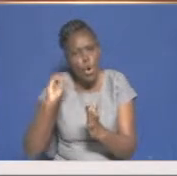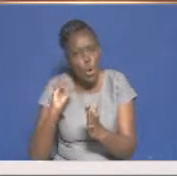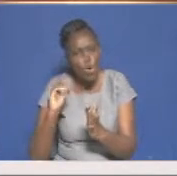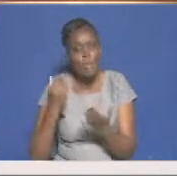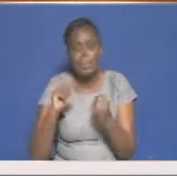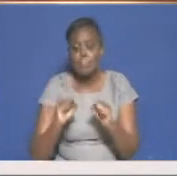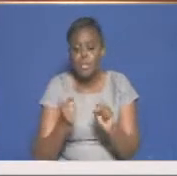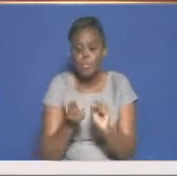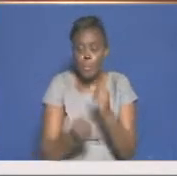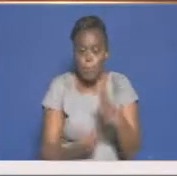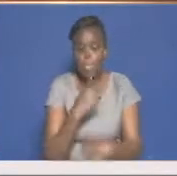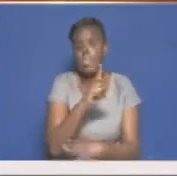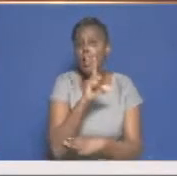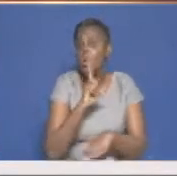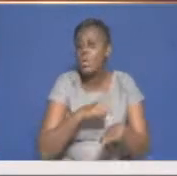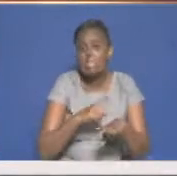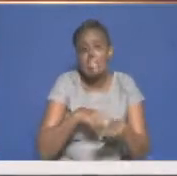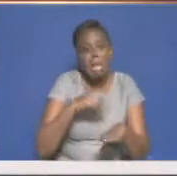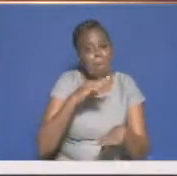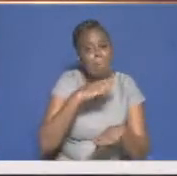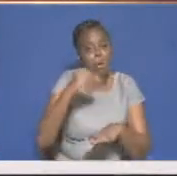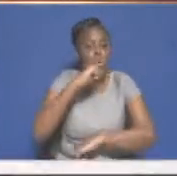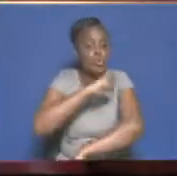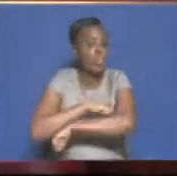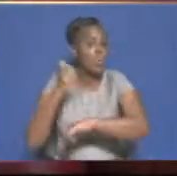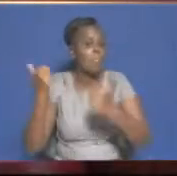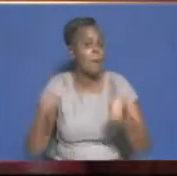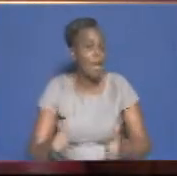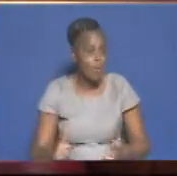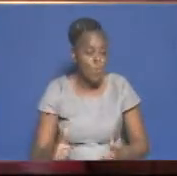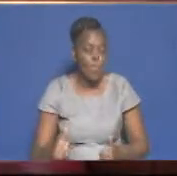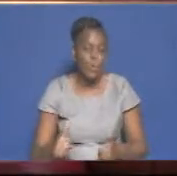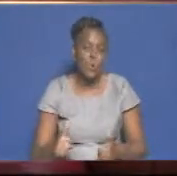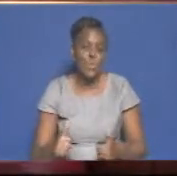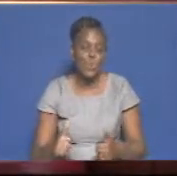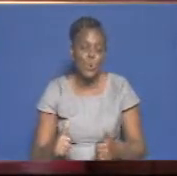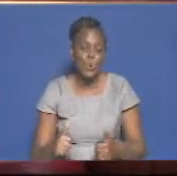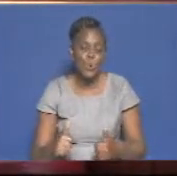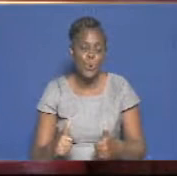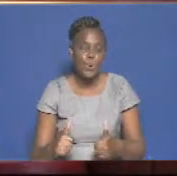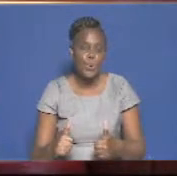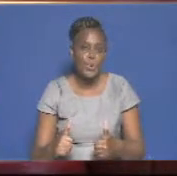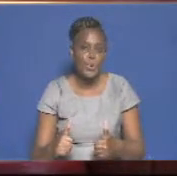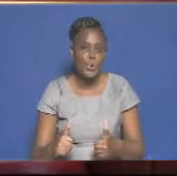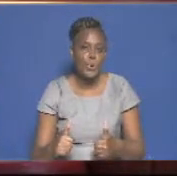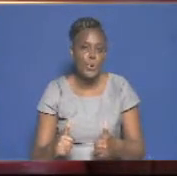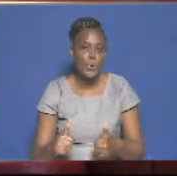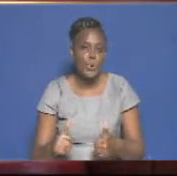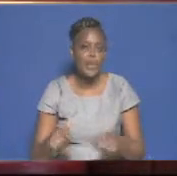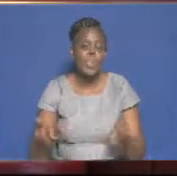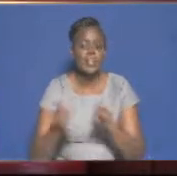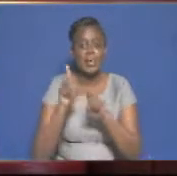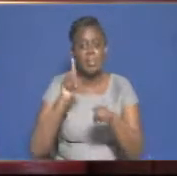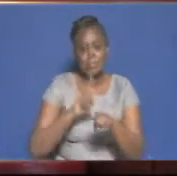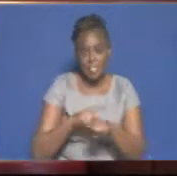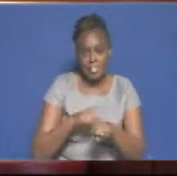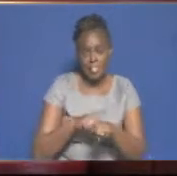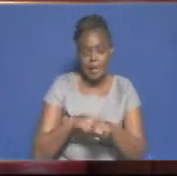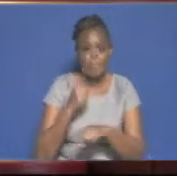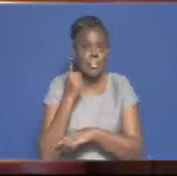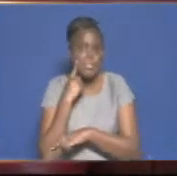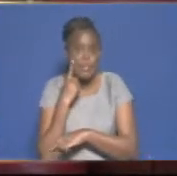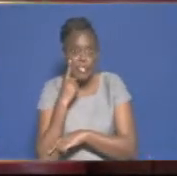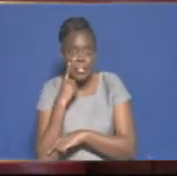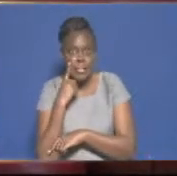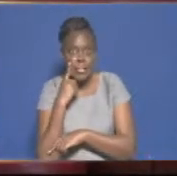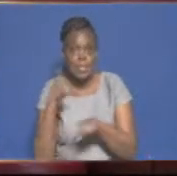know, legislate when you are illiterate. Mr. Speaker, at the same time, we have seen, Mr. Speaker, we